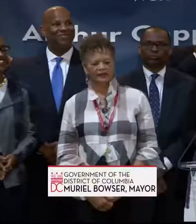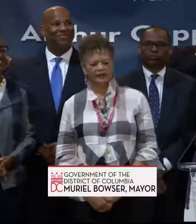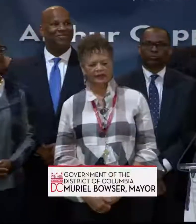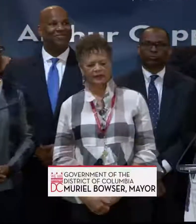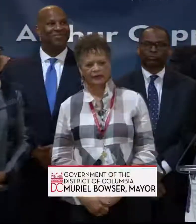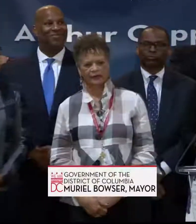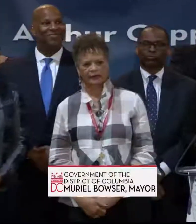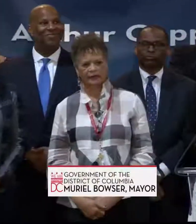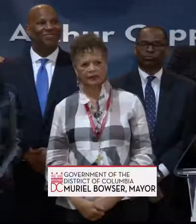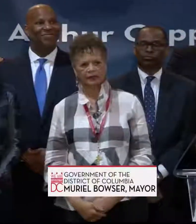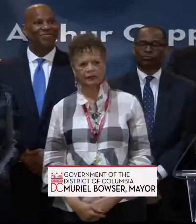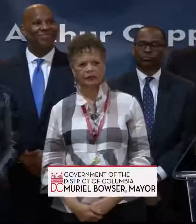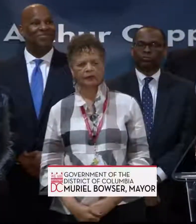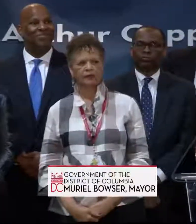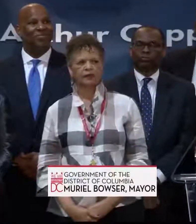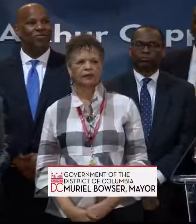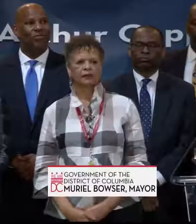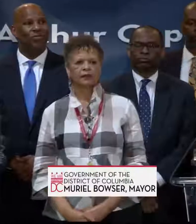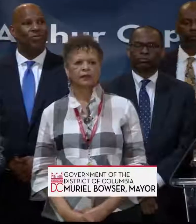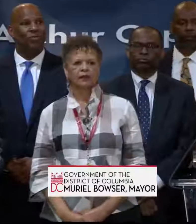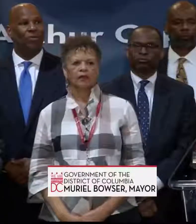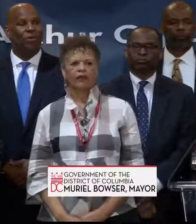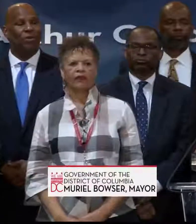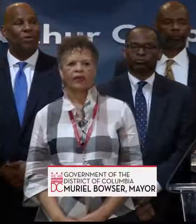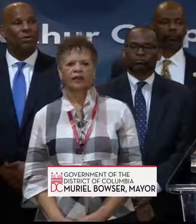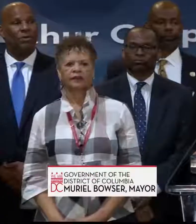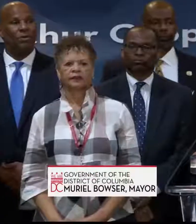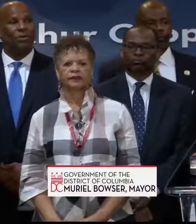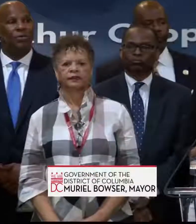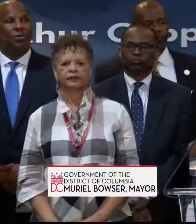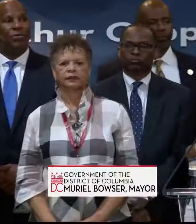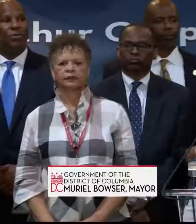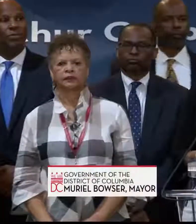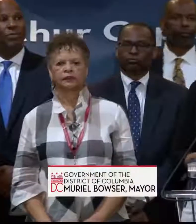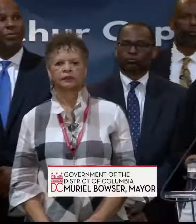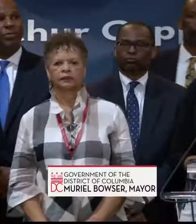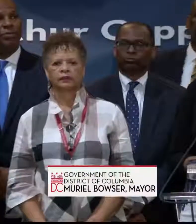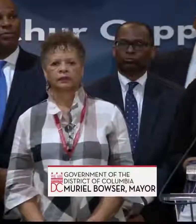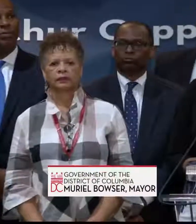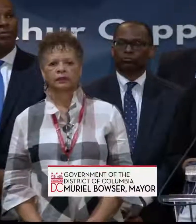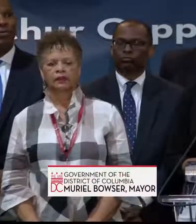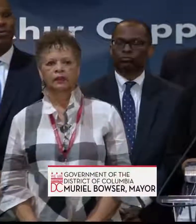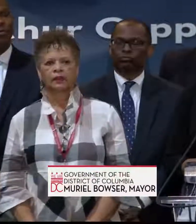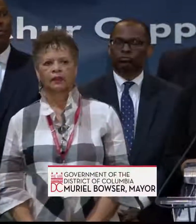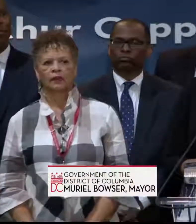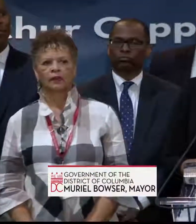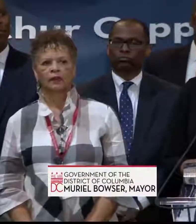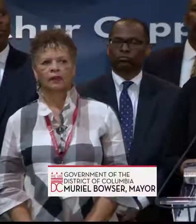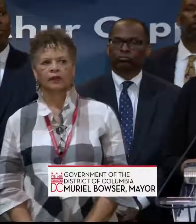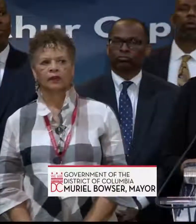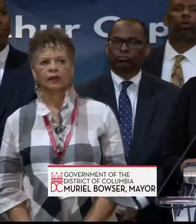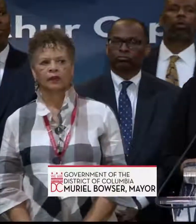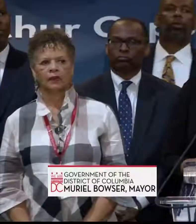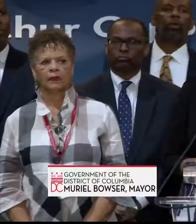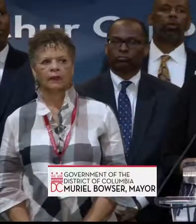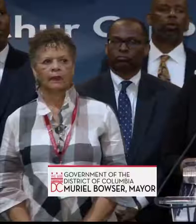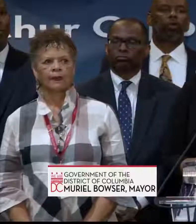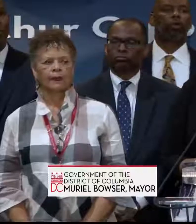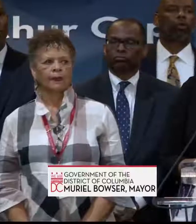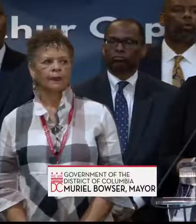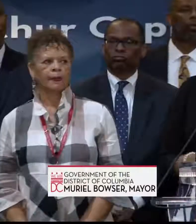thank them. And one reason why we're here, in addition to show our appreciation to everybody who helped